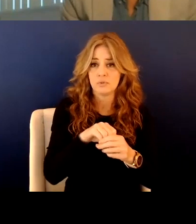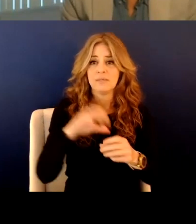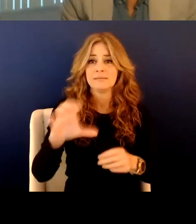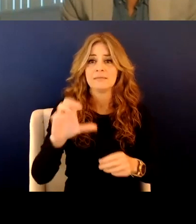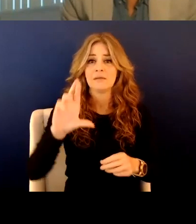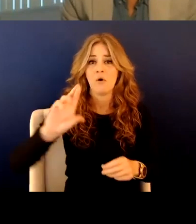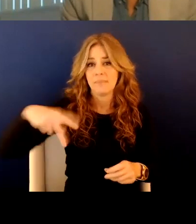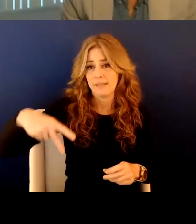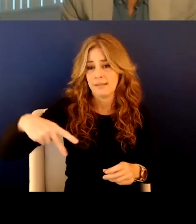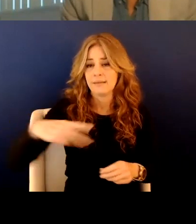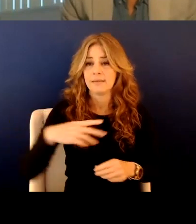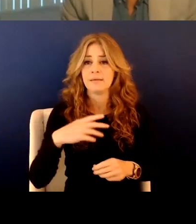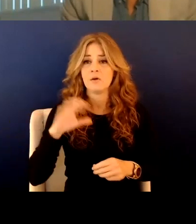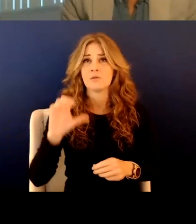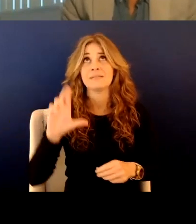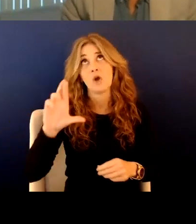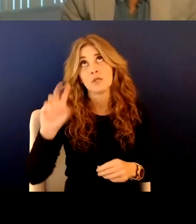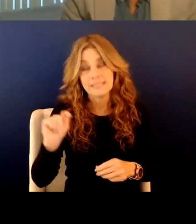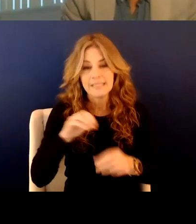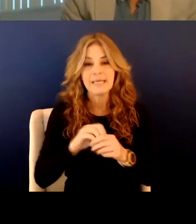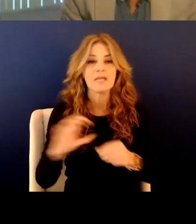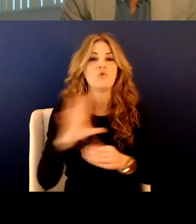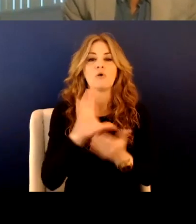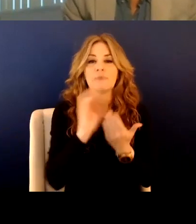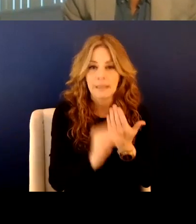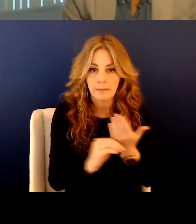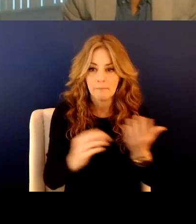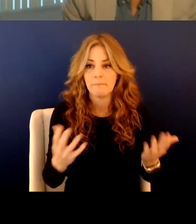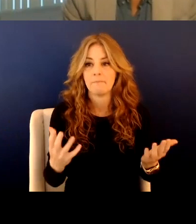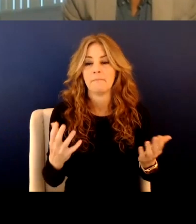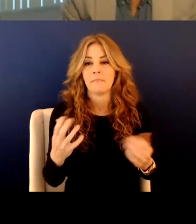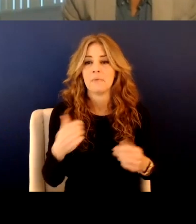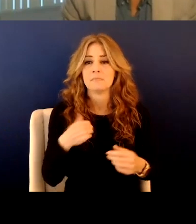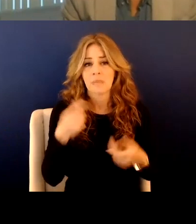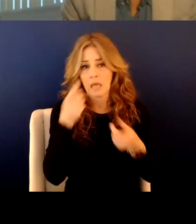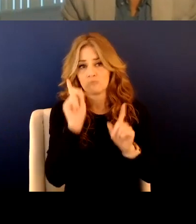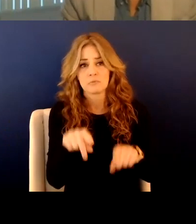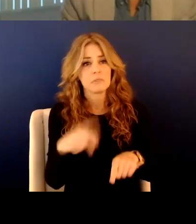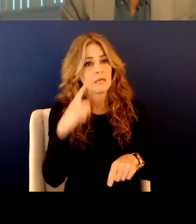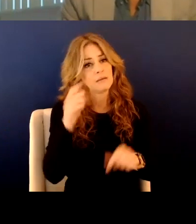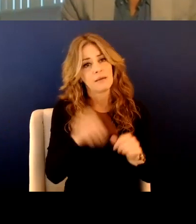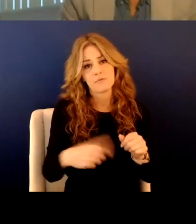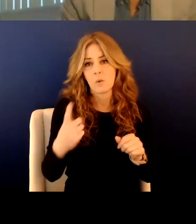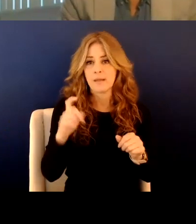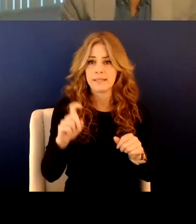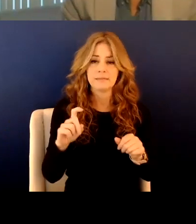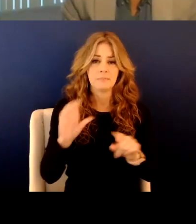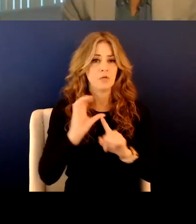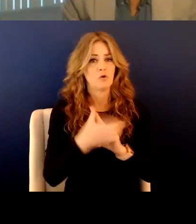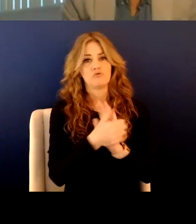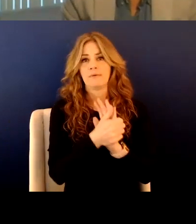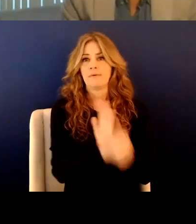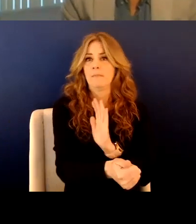and, CRTs in your curriculum. So I agree. I think everybody needs to be culturally competent